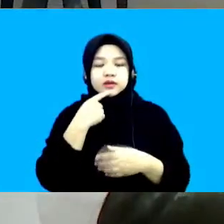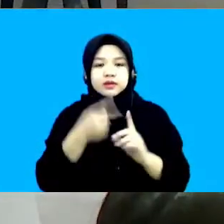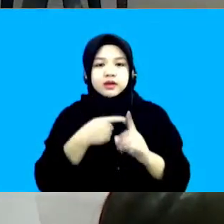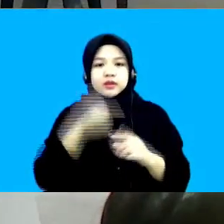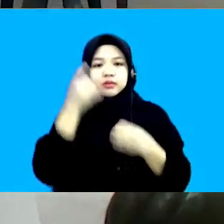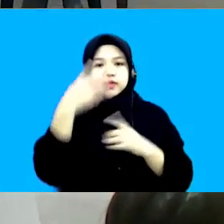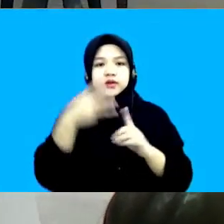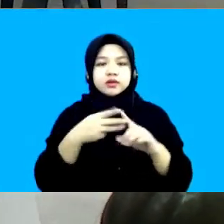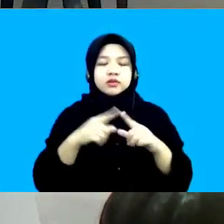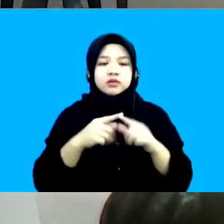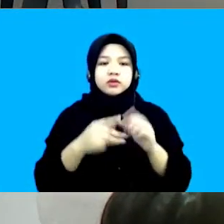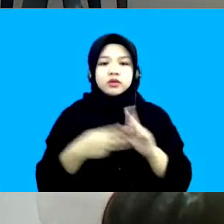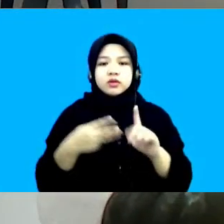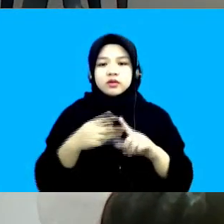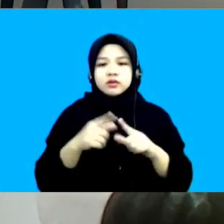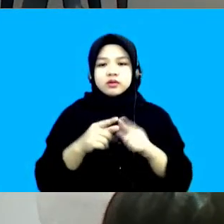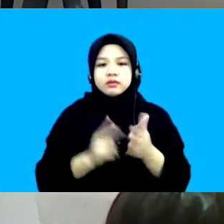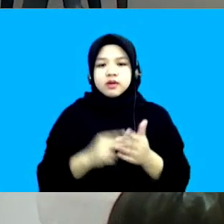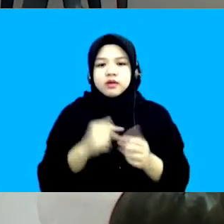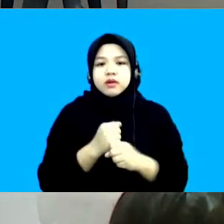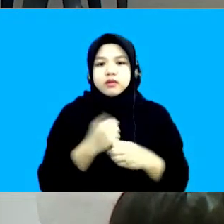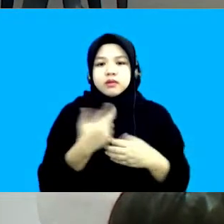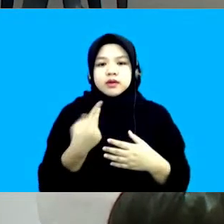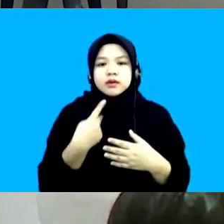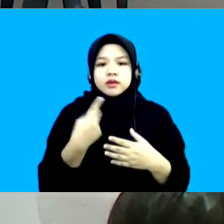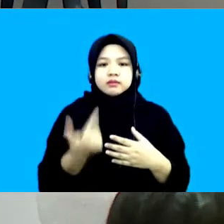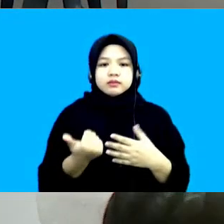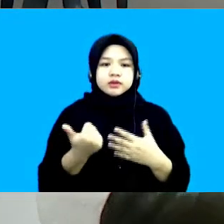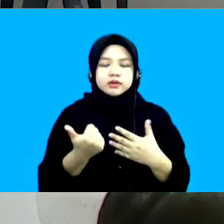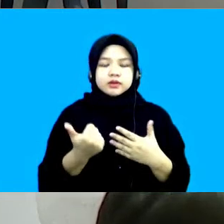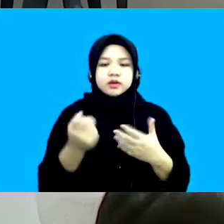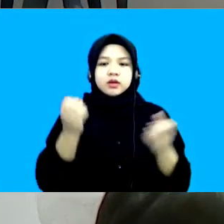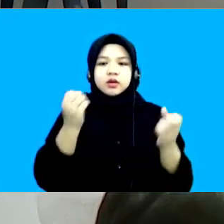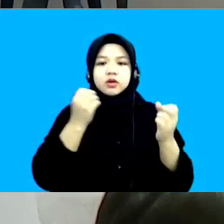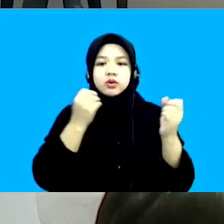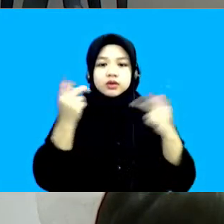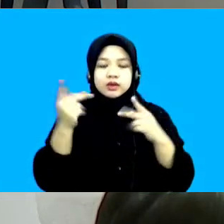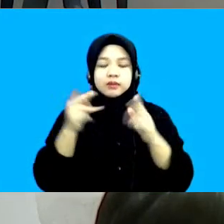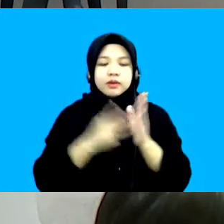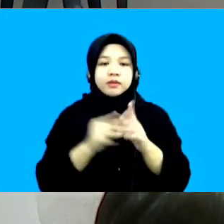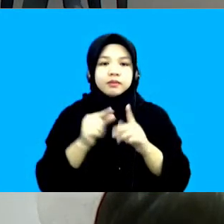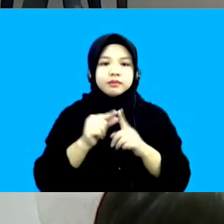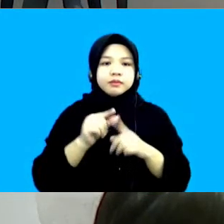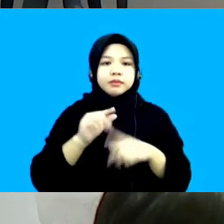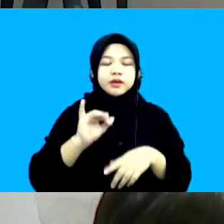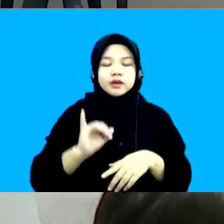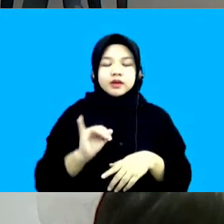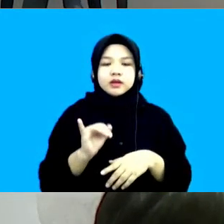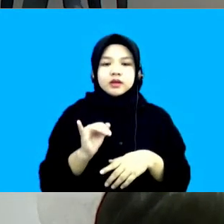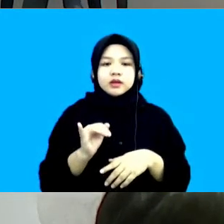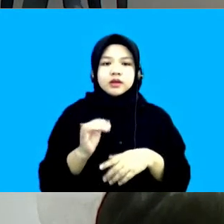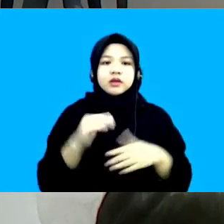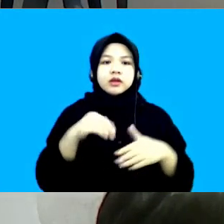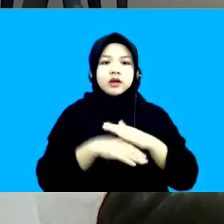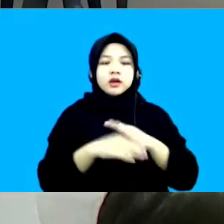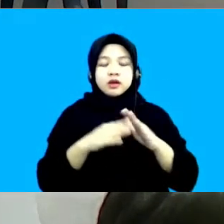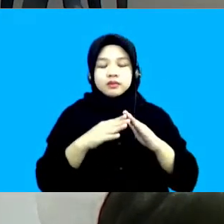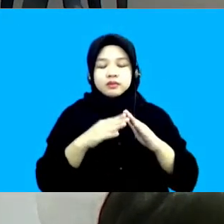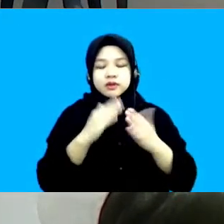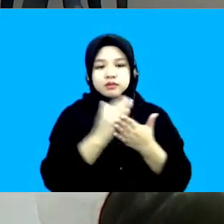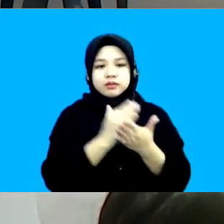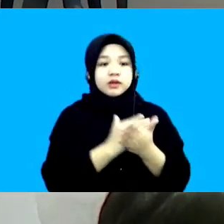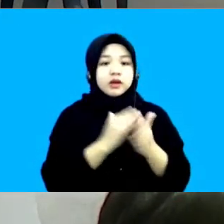for example, is still a bit behind. For example, my examples of water, sanitation, you know, that's